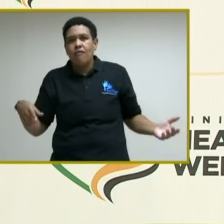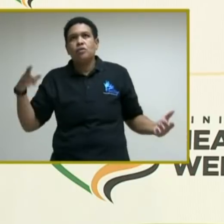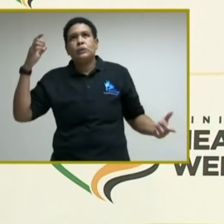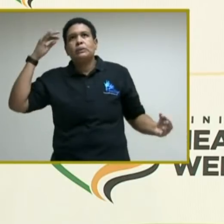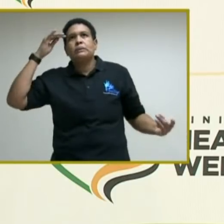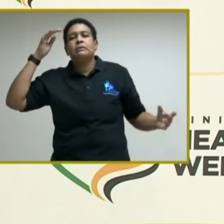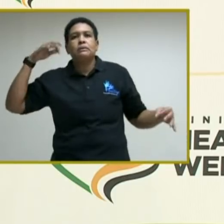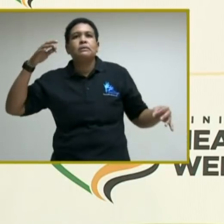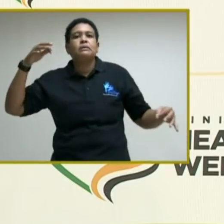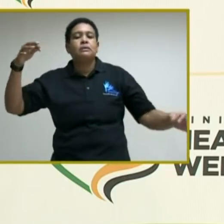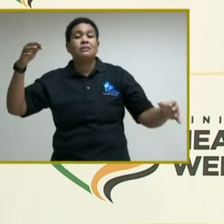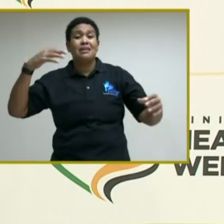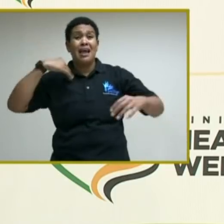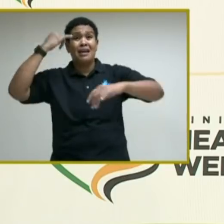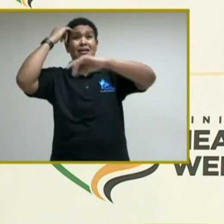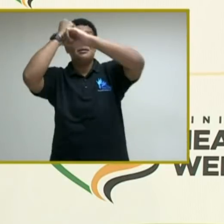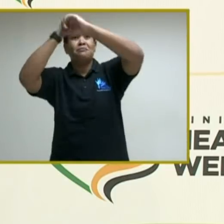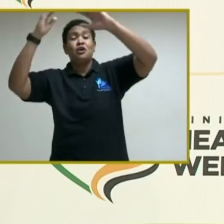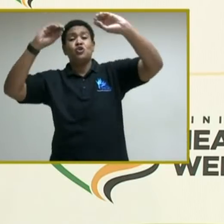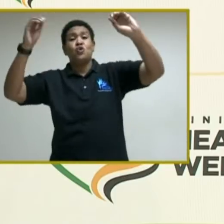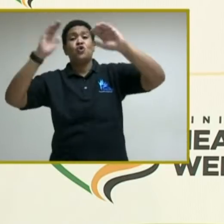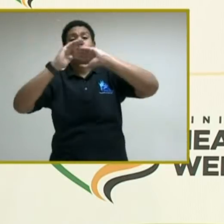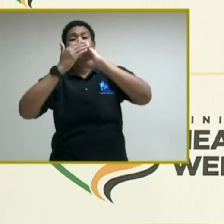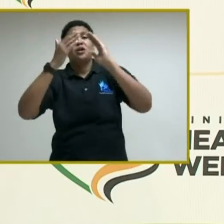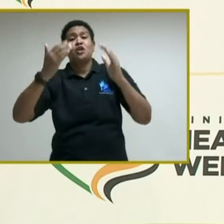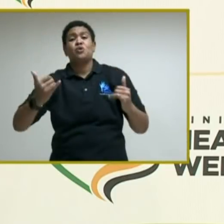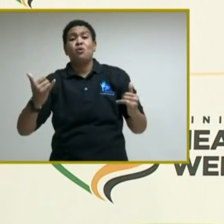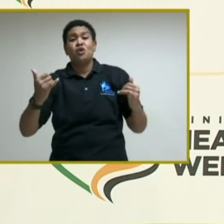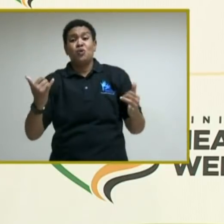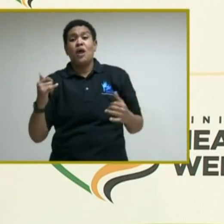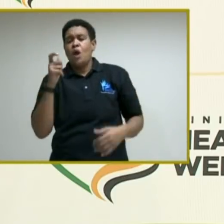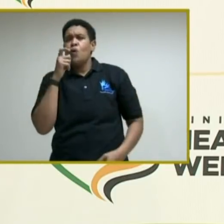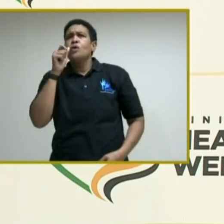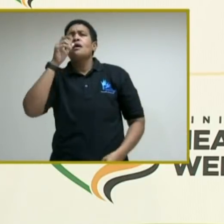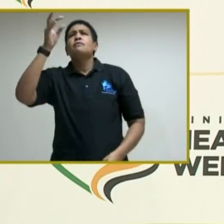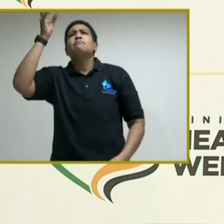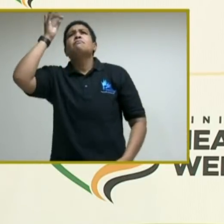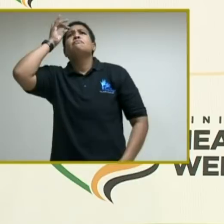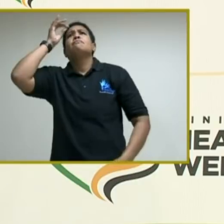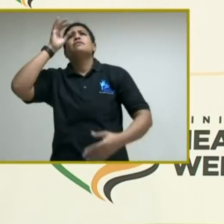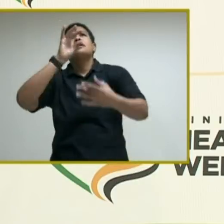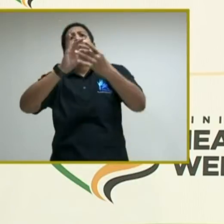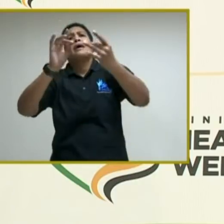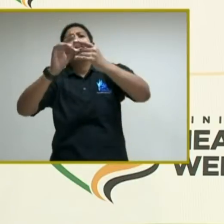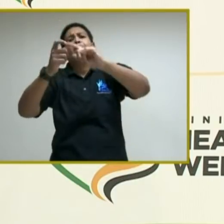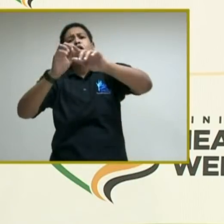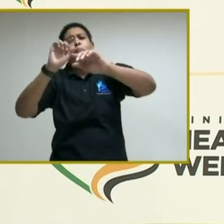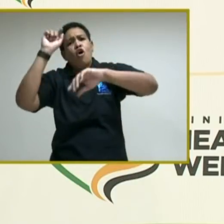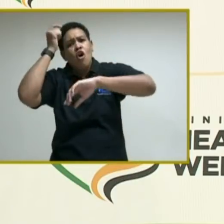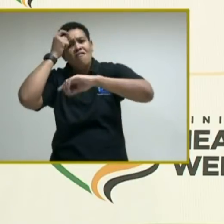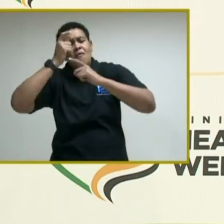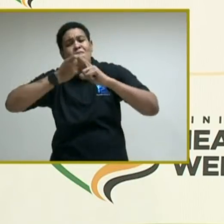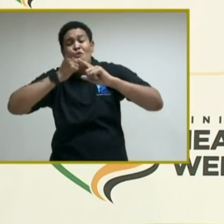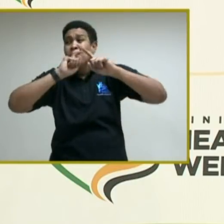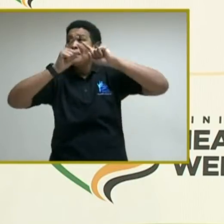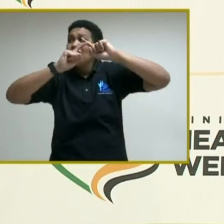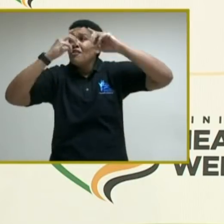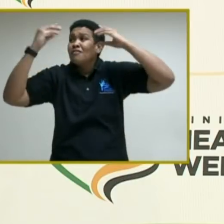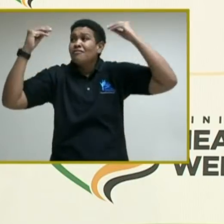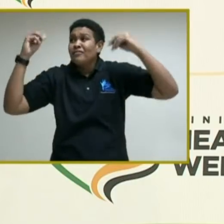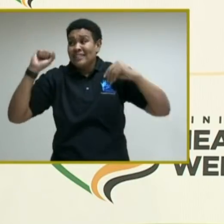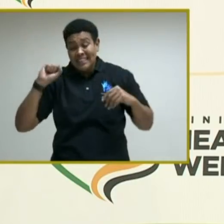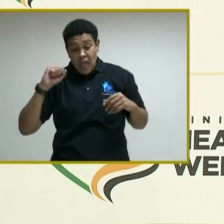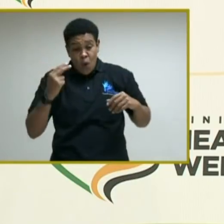a Jamaican today that is not seized with the messaging from the government, from stakeholders, from